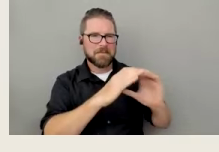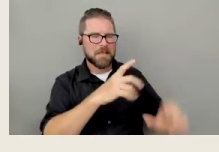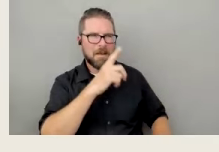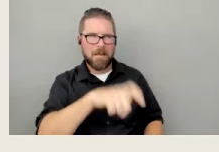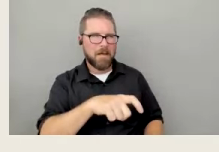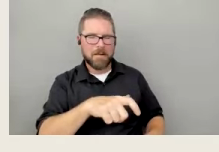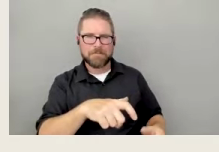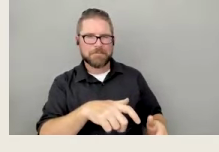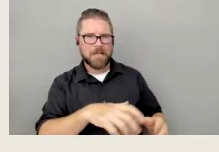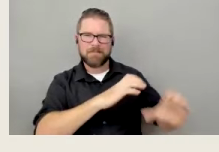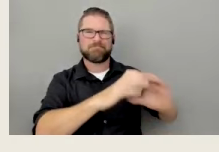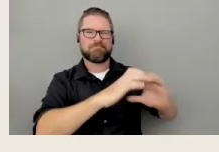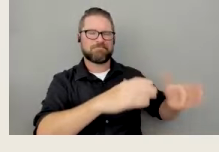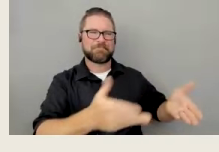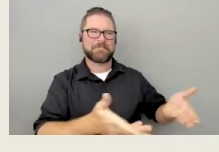this particular